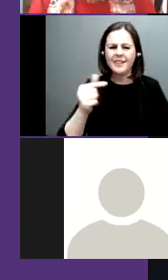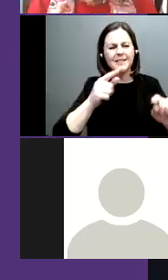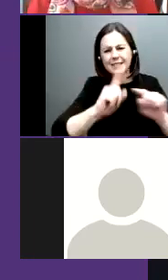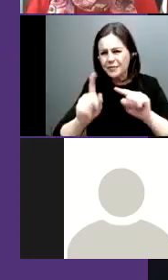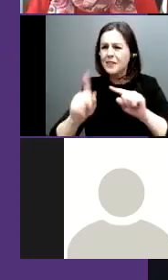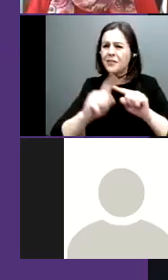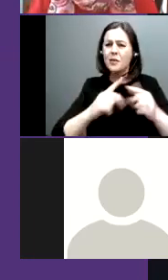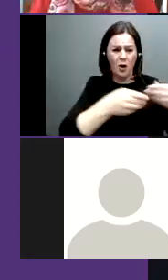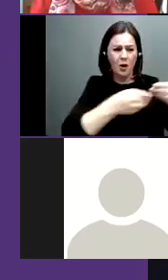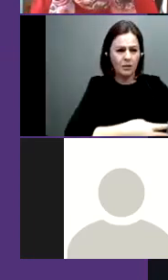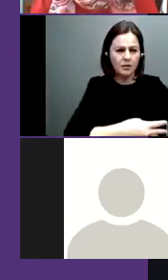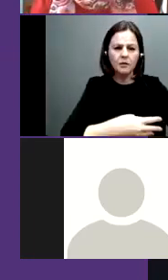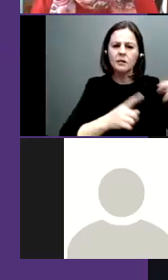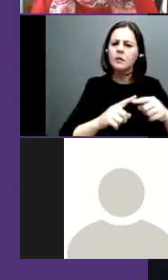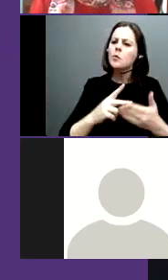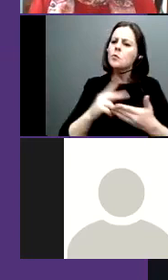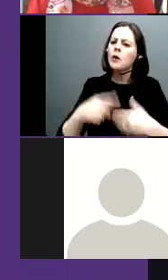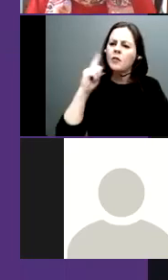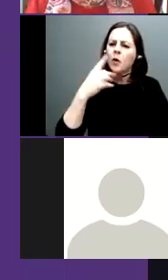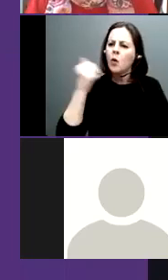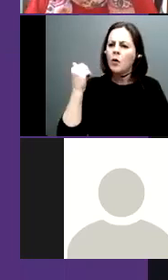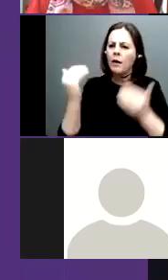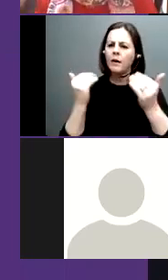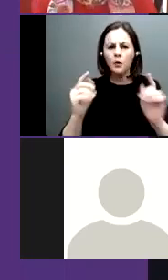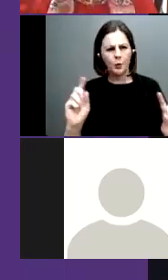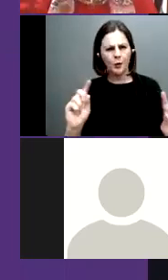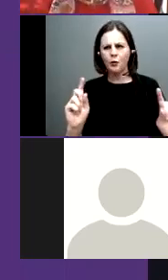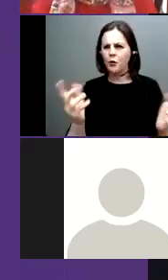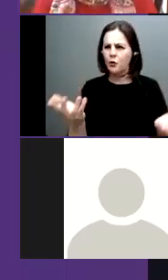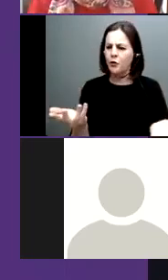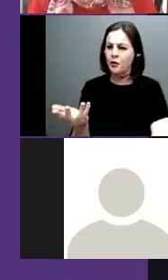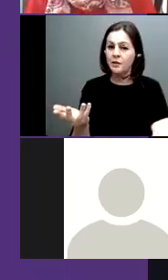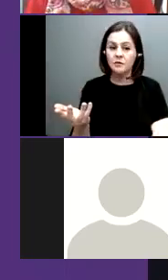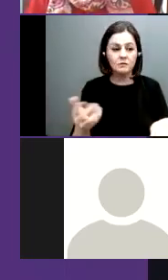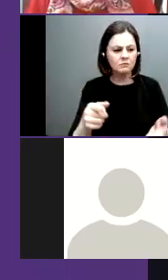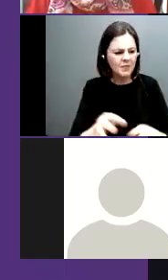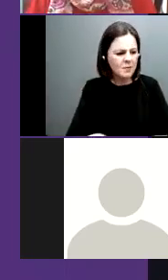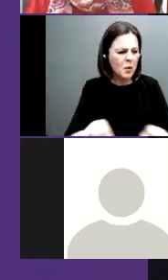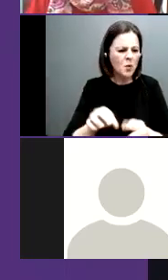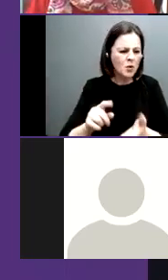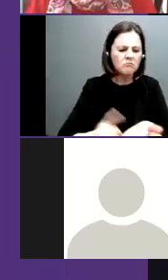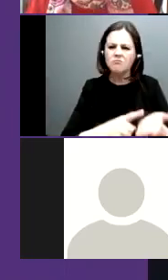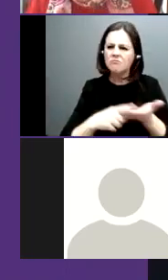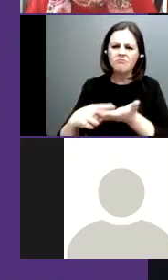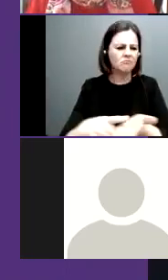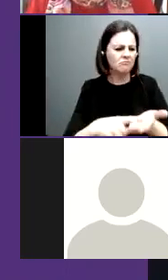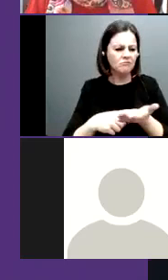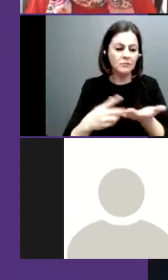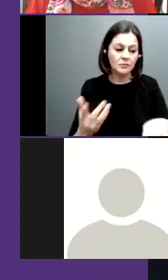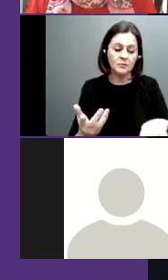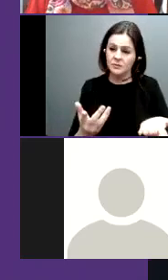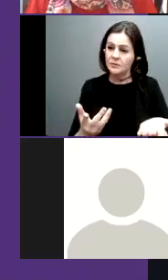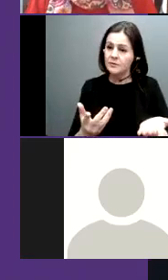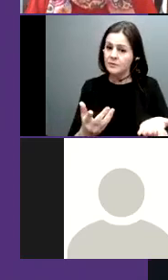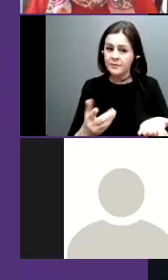And so why is this important? Why is it necessary to be having these conversations? It's because